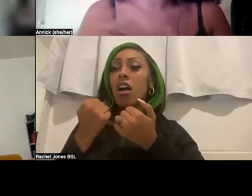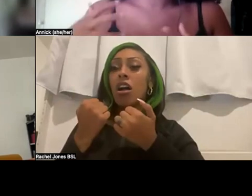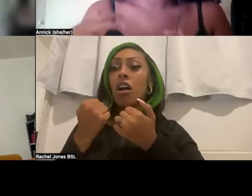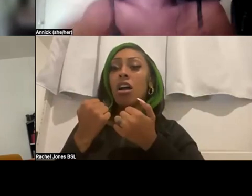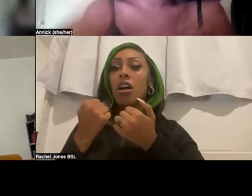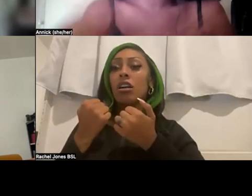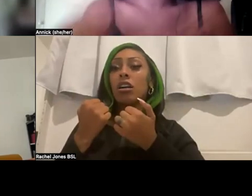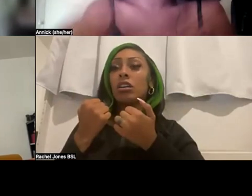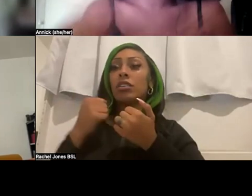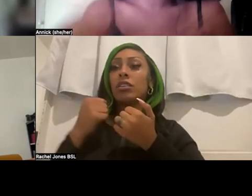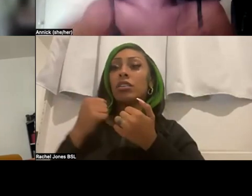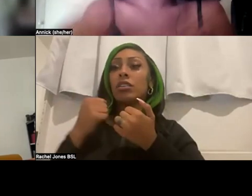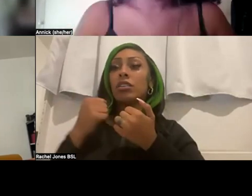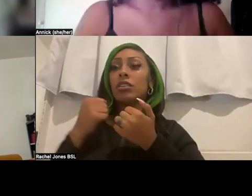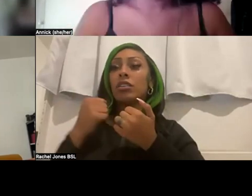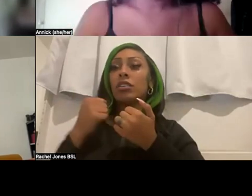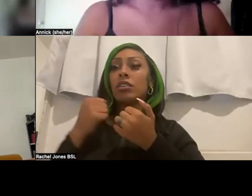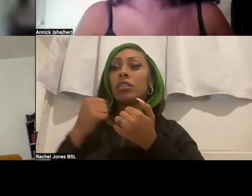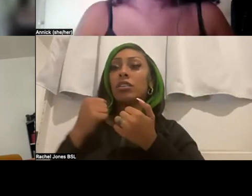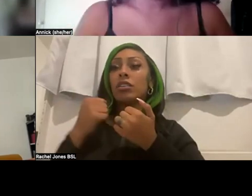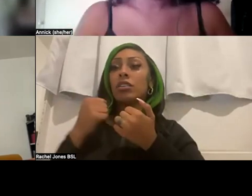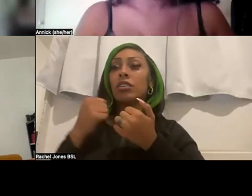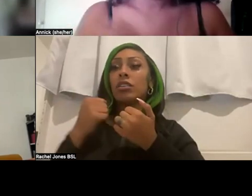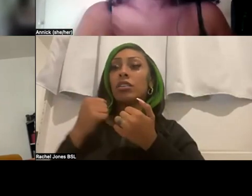this acceptance that